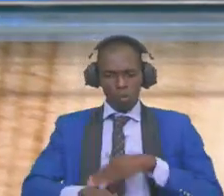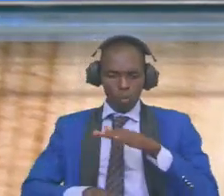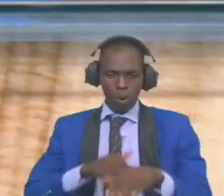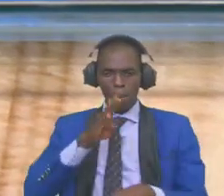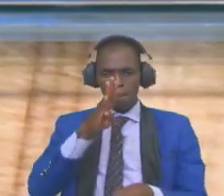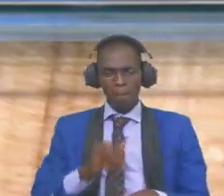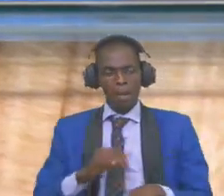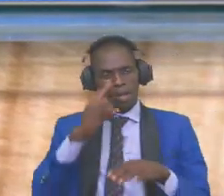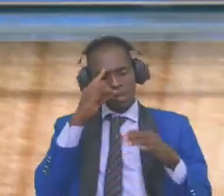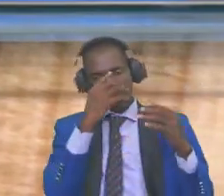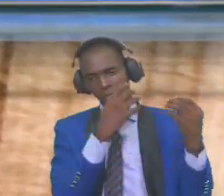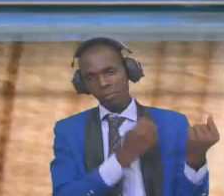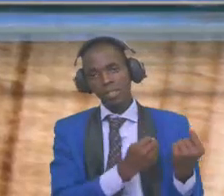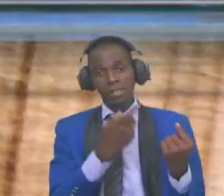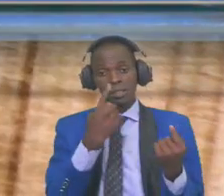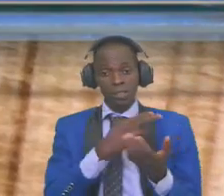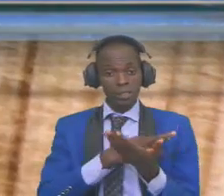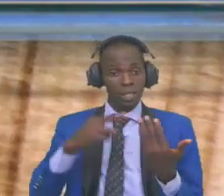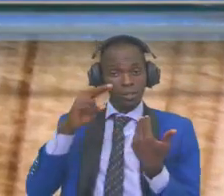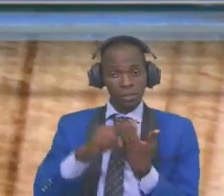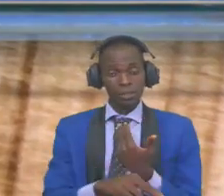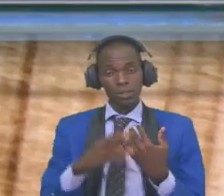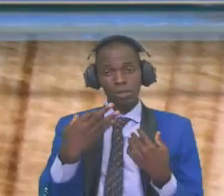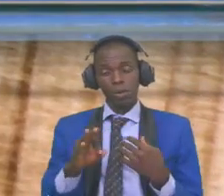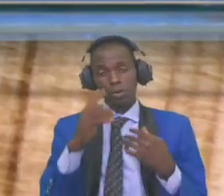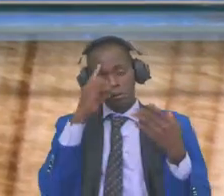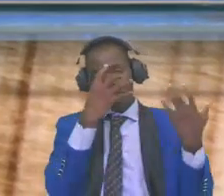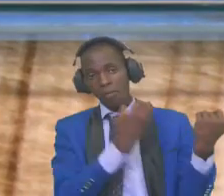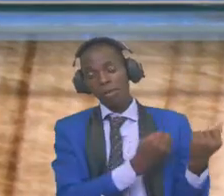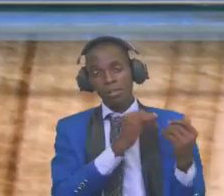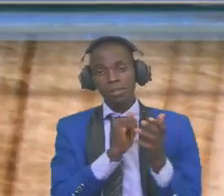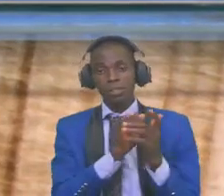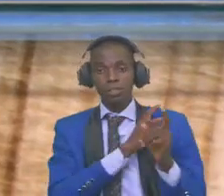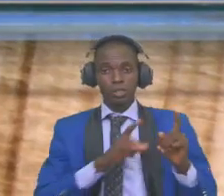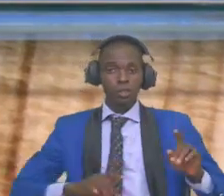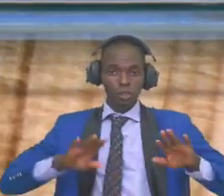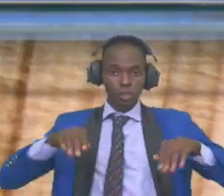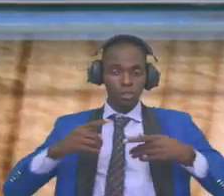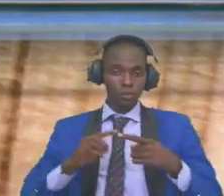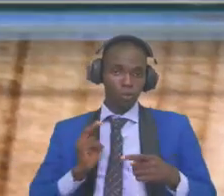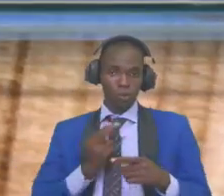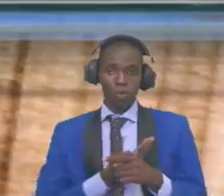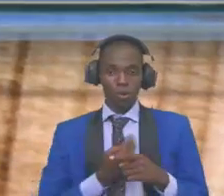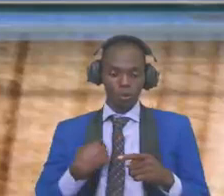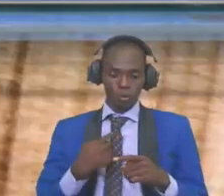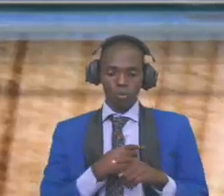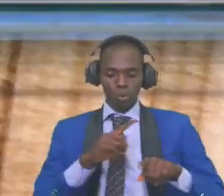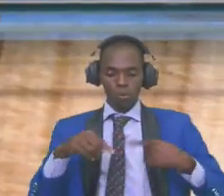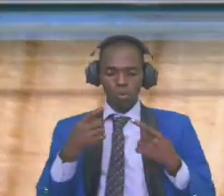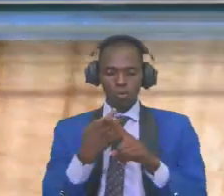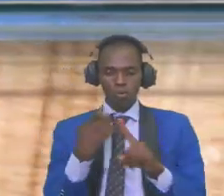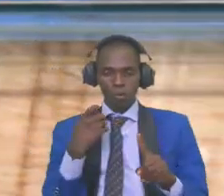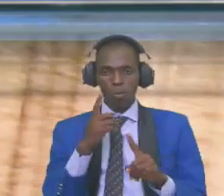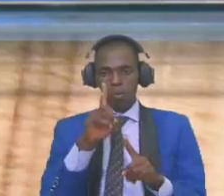faith. The righteousness of faith that the Lord has given us, and we go from faith to faith.